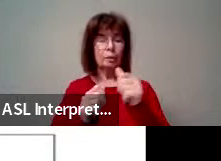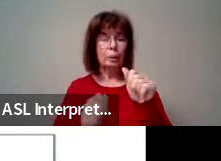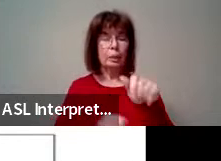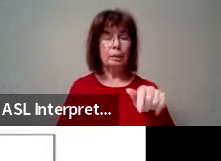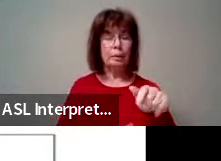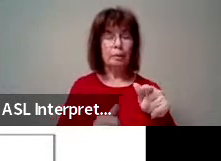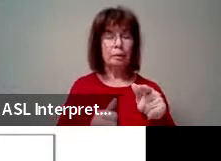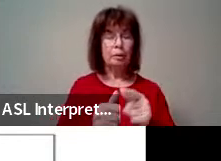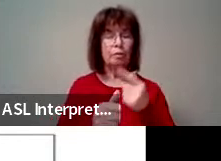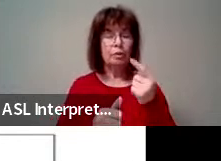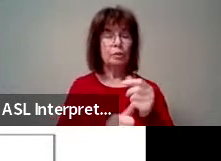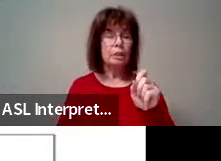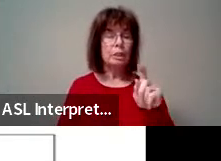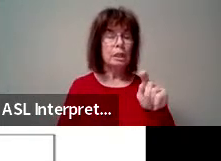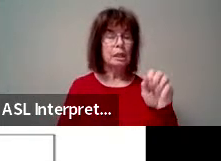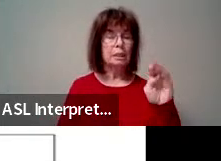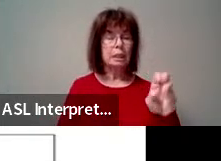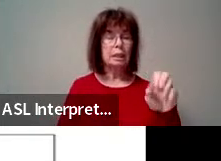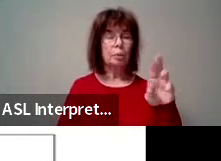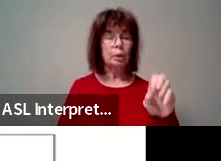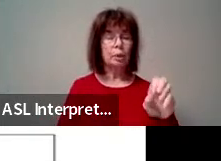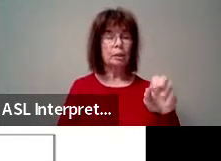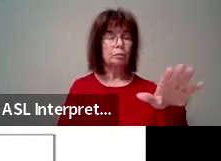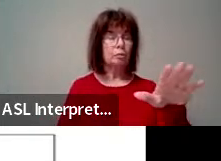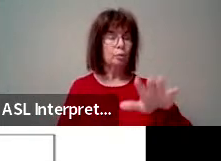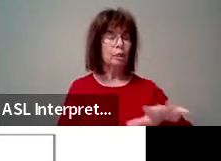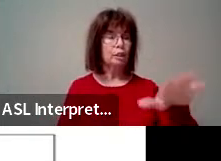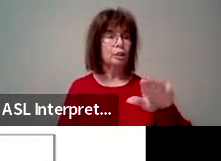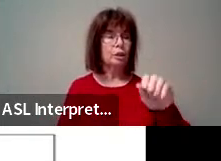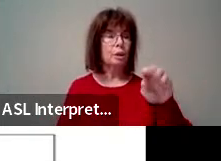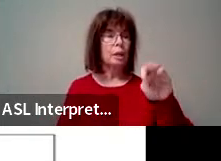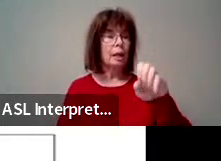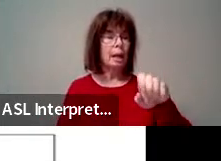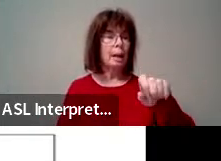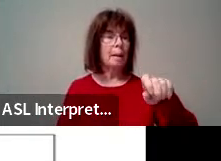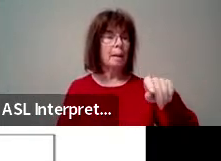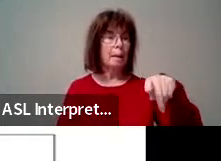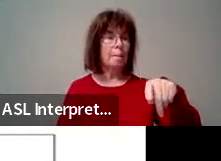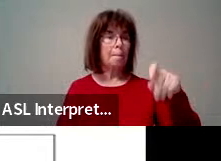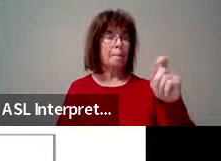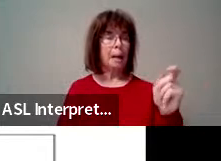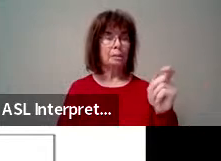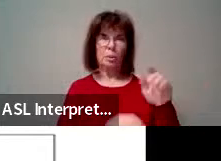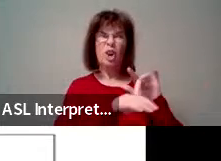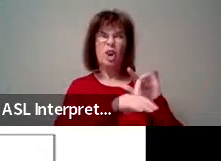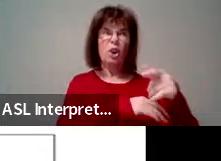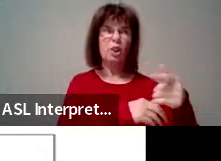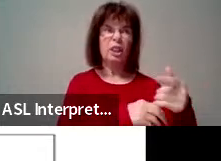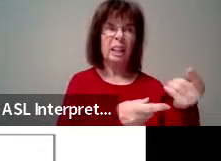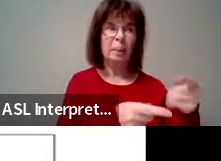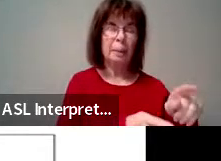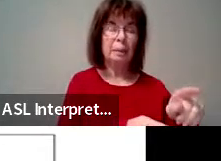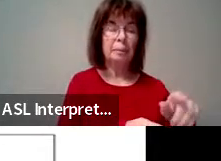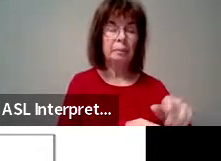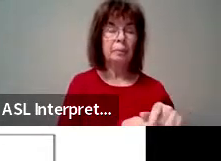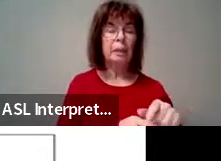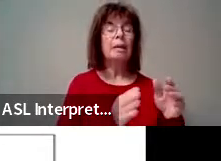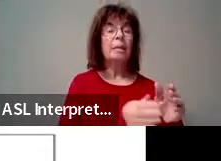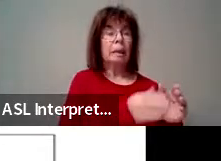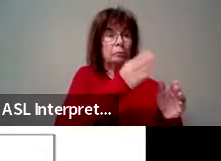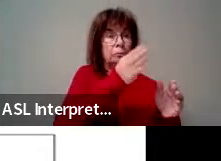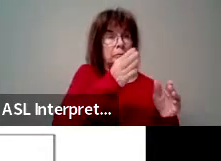first Steamworks regional Mpox vaccine pod, which was early on, followed